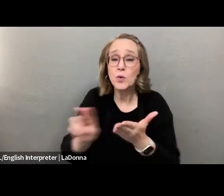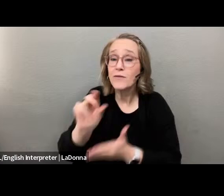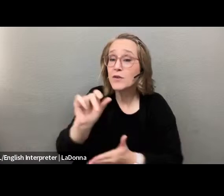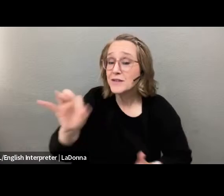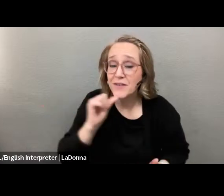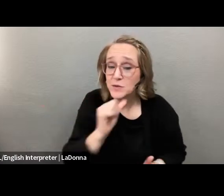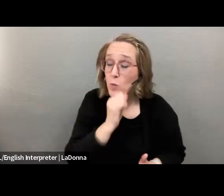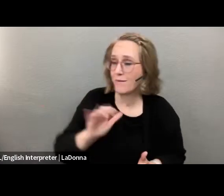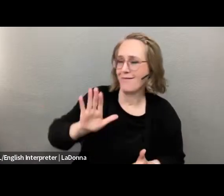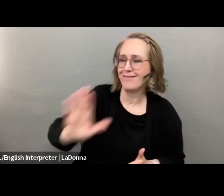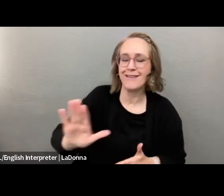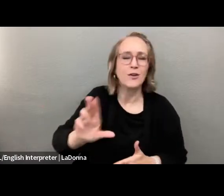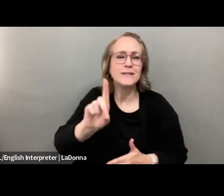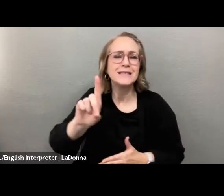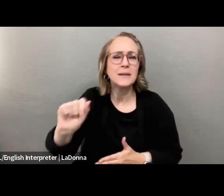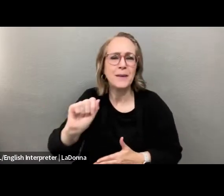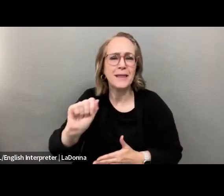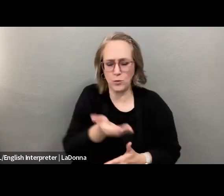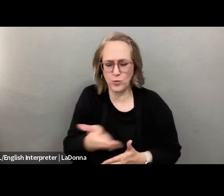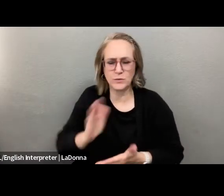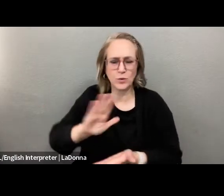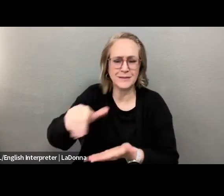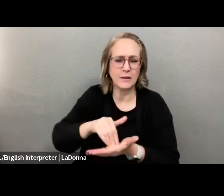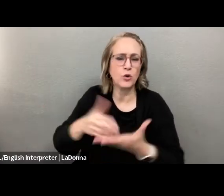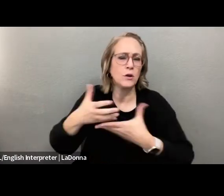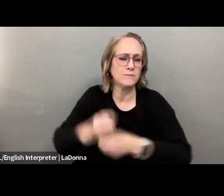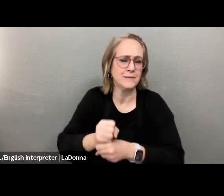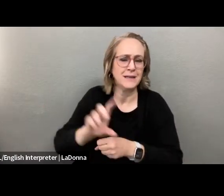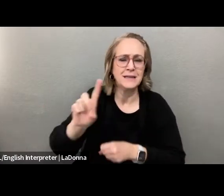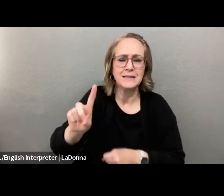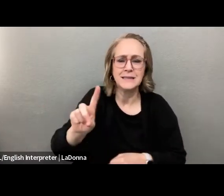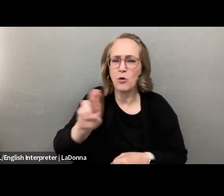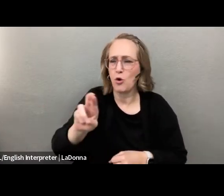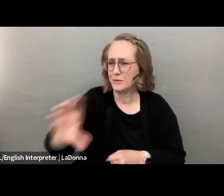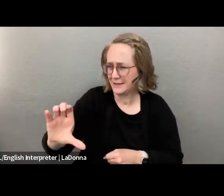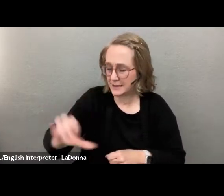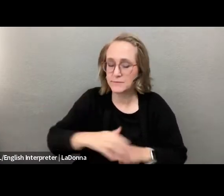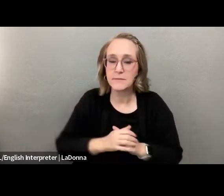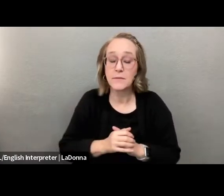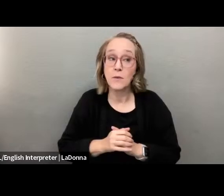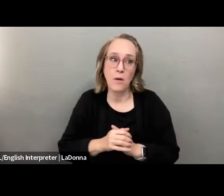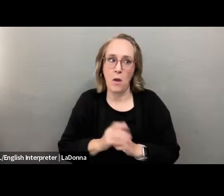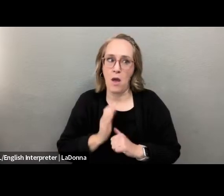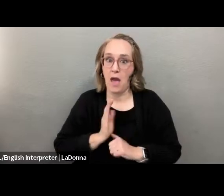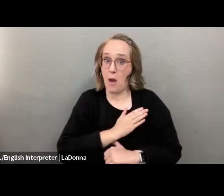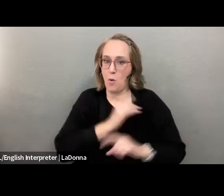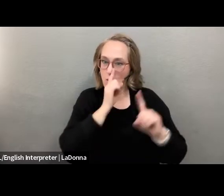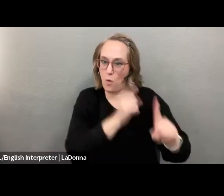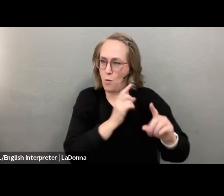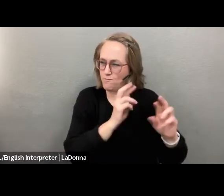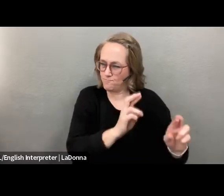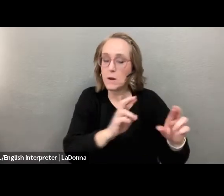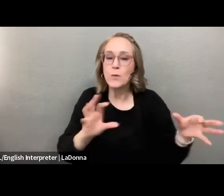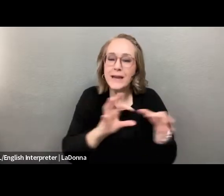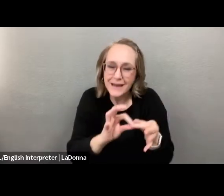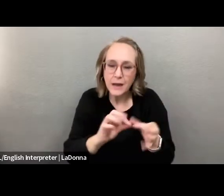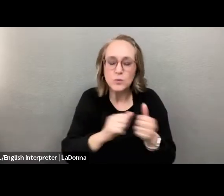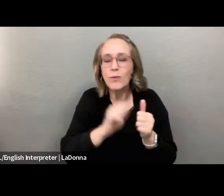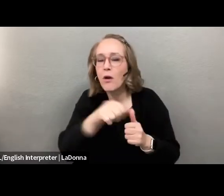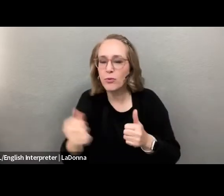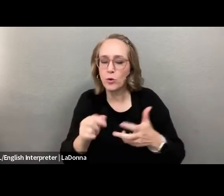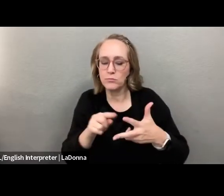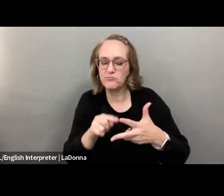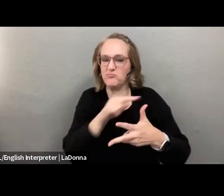them, and we look forward to connecting with other universities and colleges and making sure that they know all